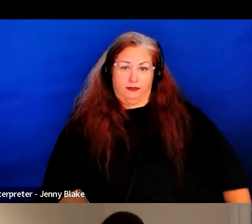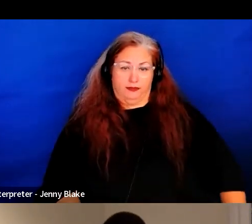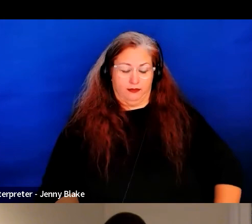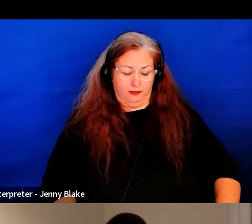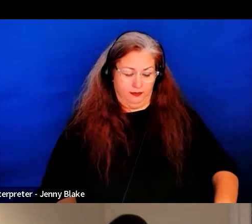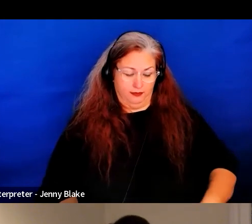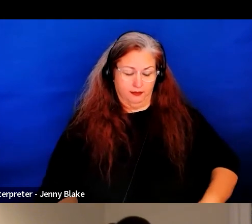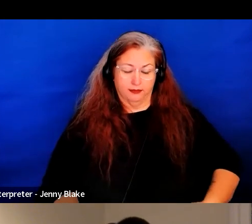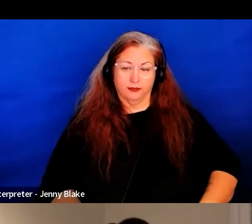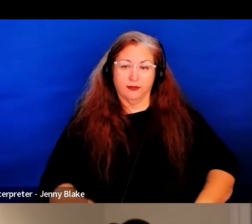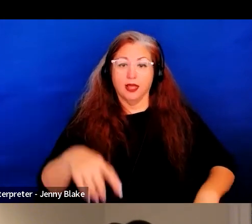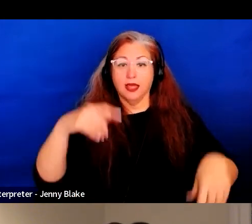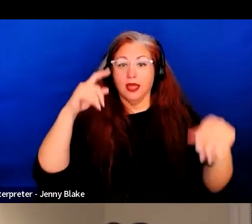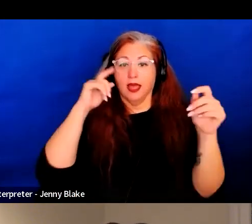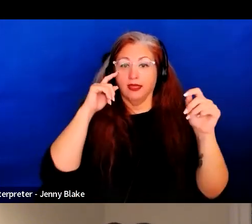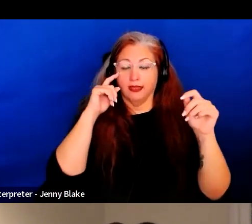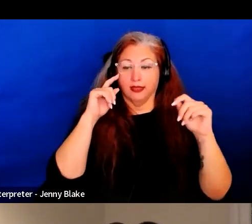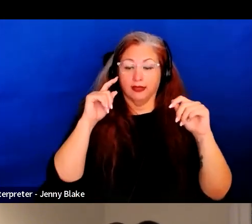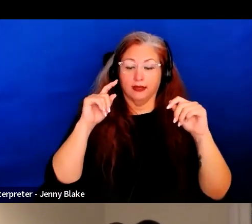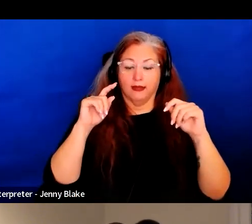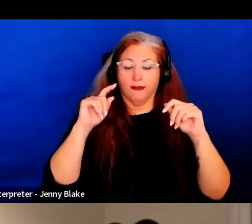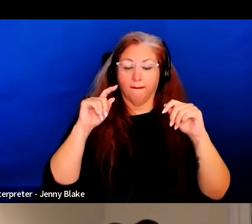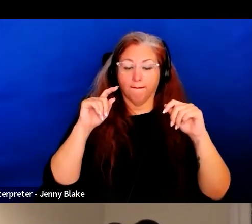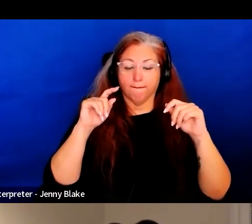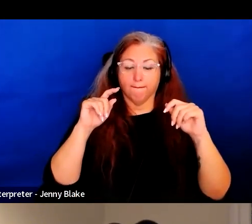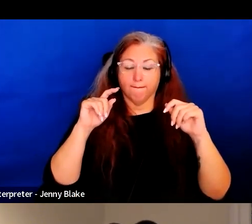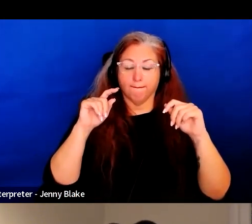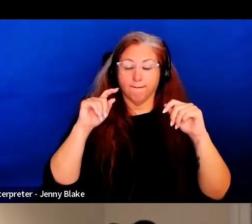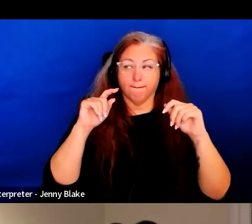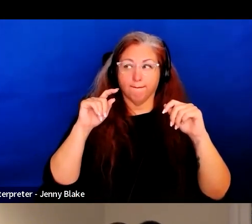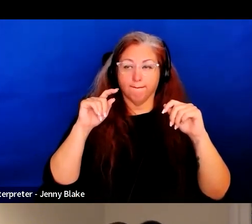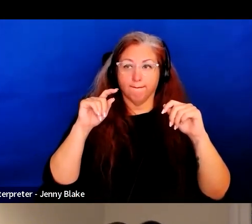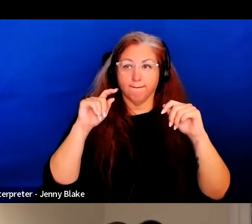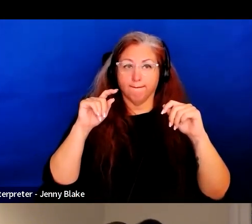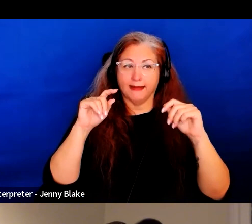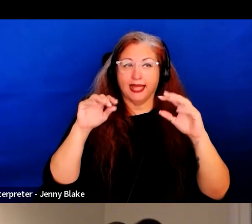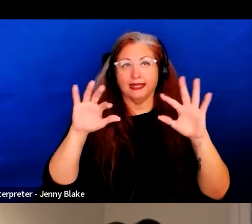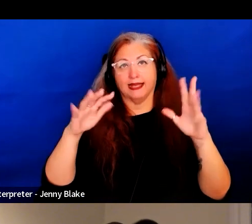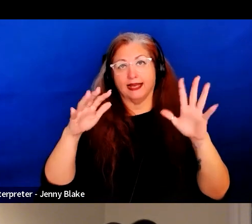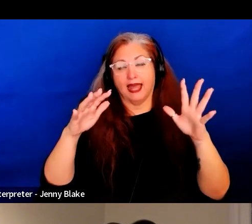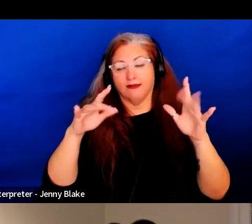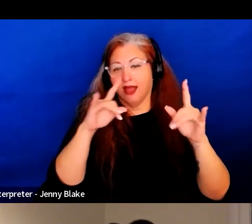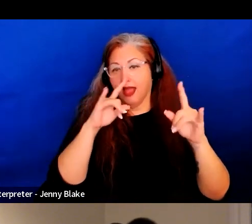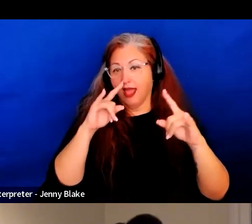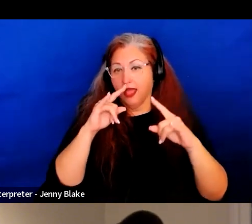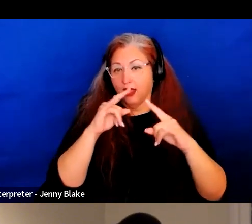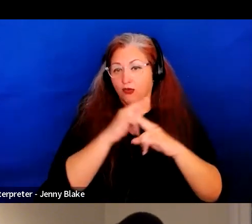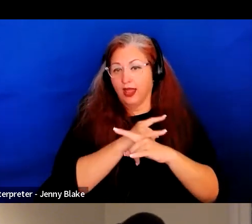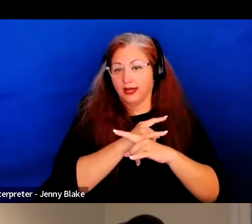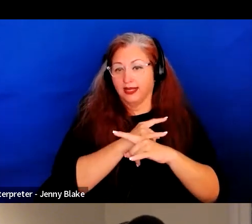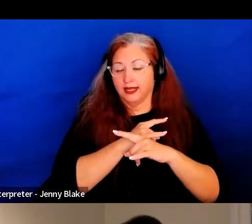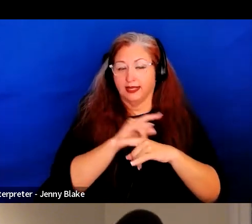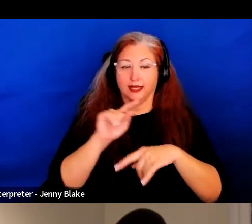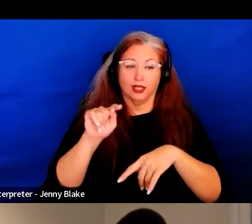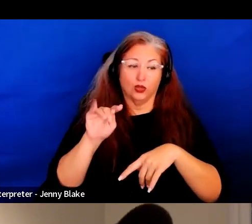I think that in a kind of ironic twist, I think